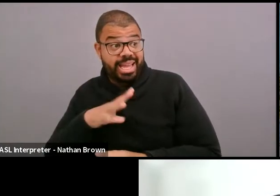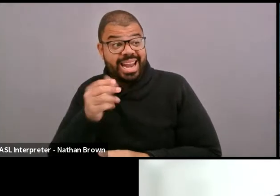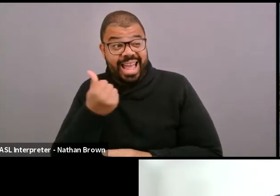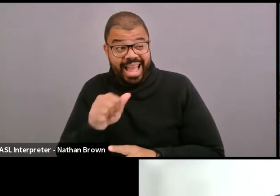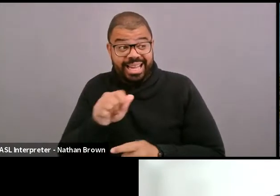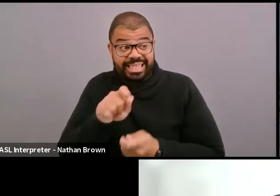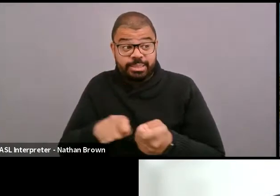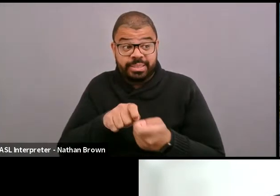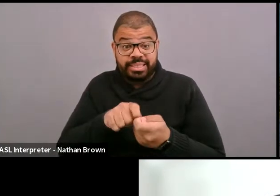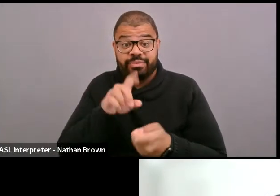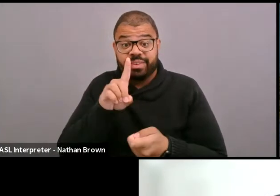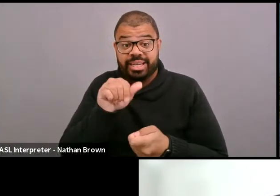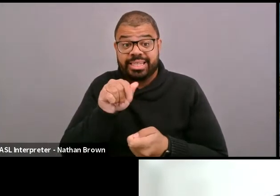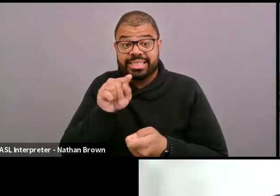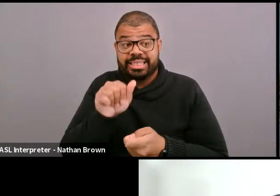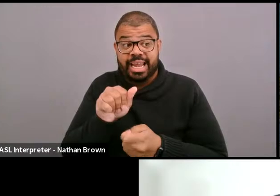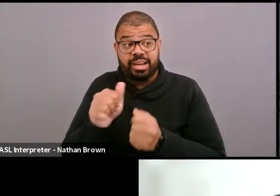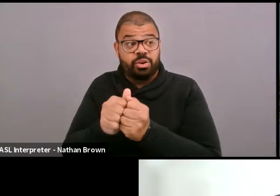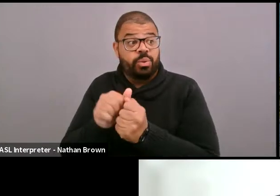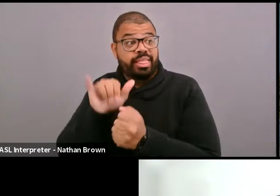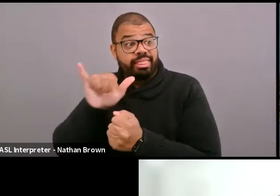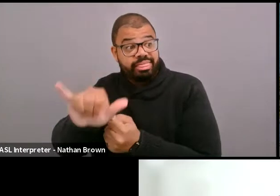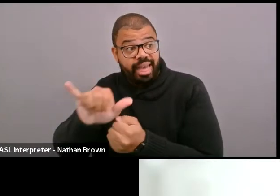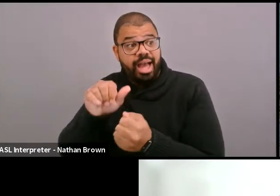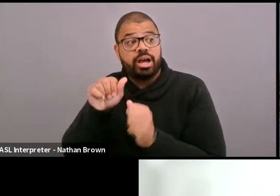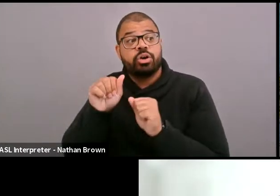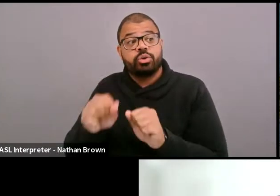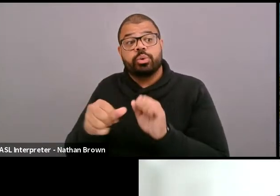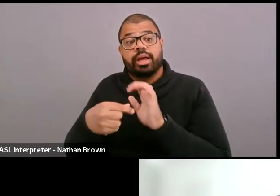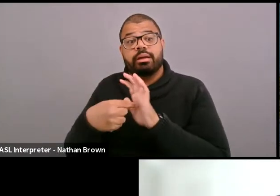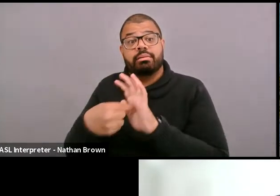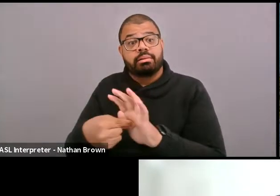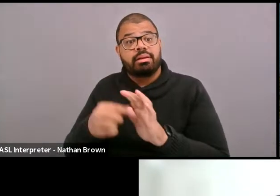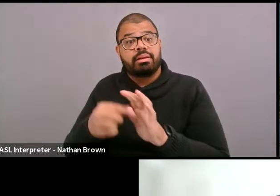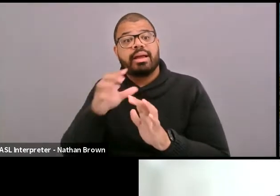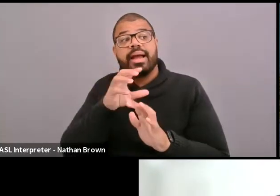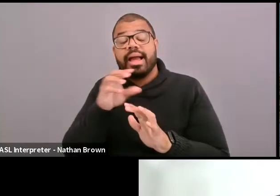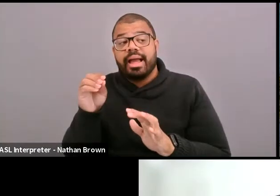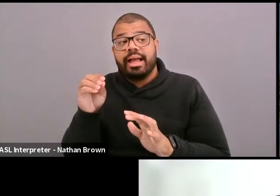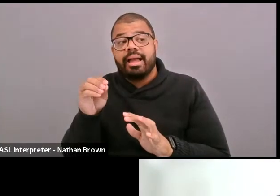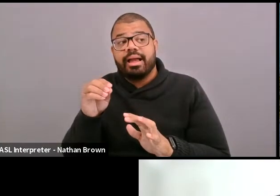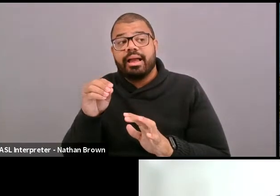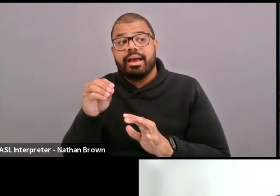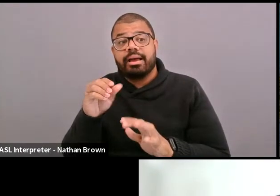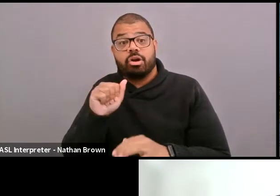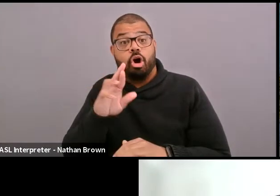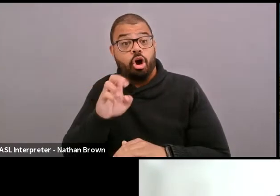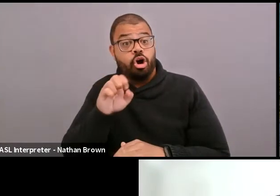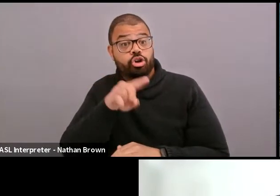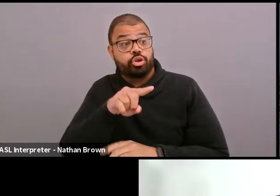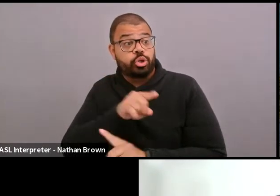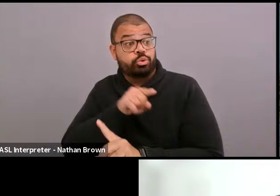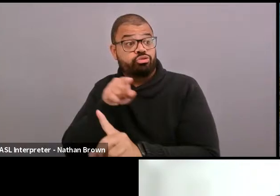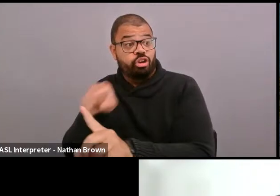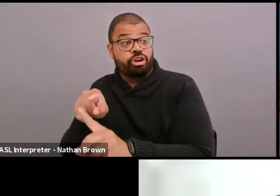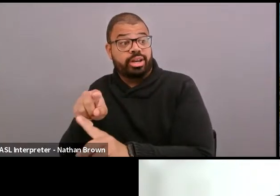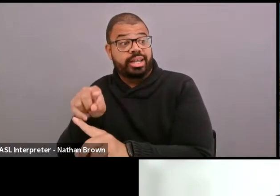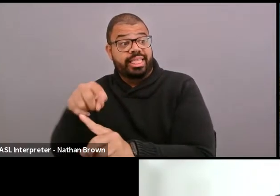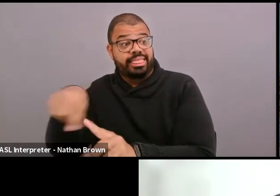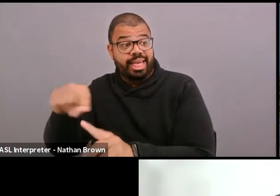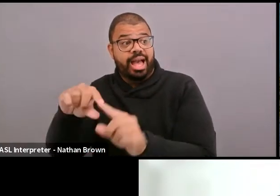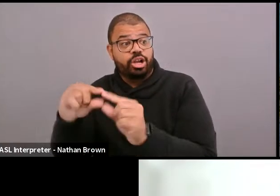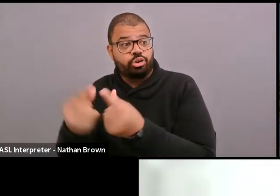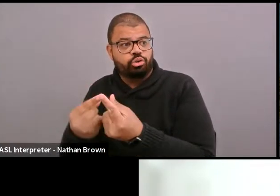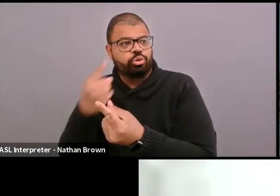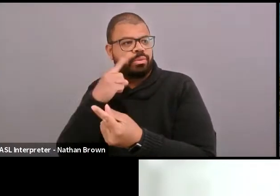data along those lines that you could point to? And particularly, are you targeting that in terms of the outreach? And a